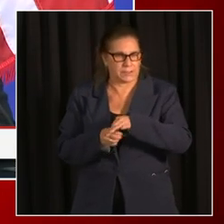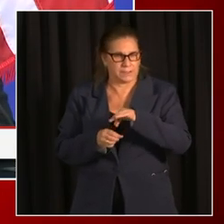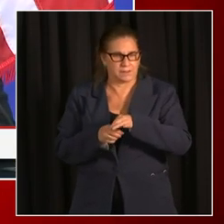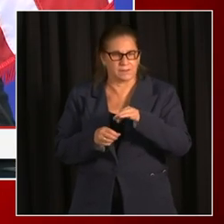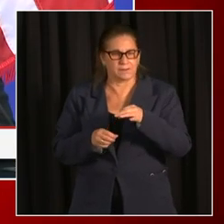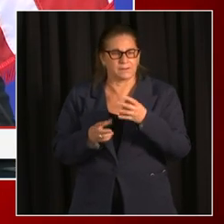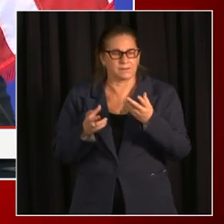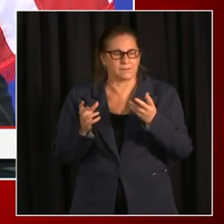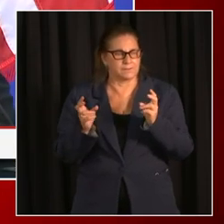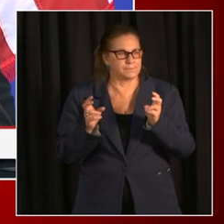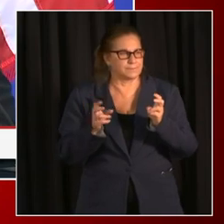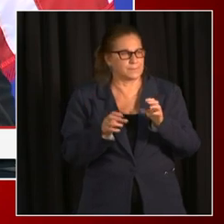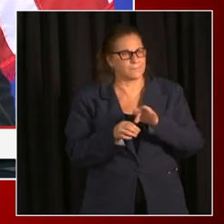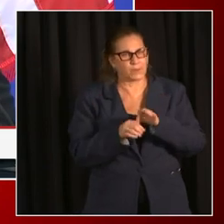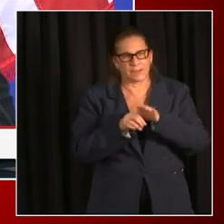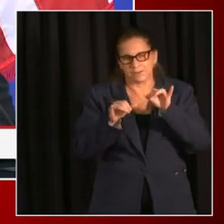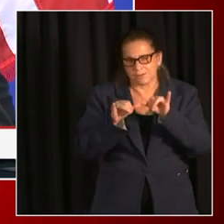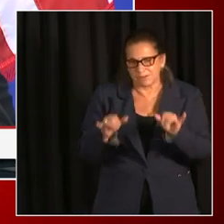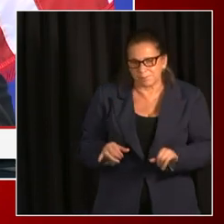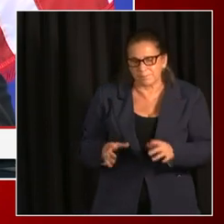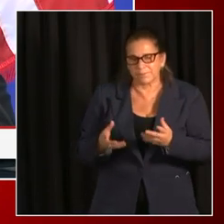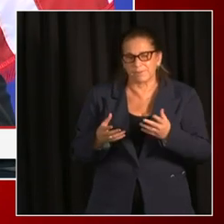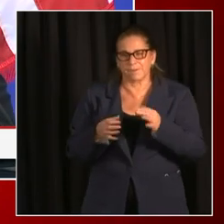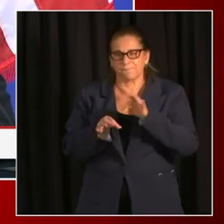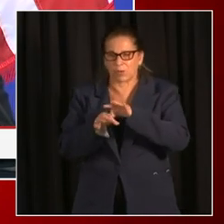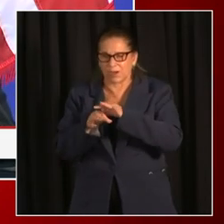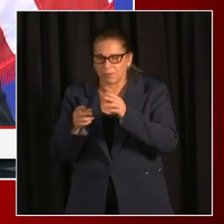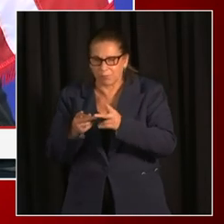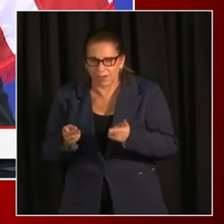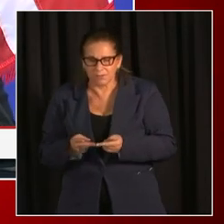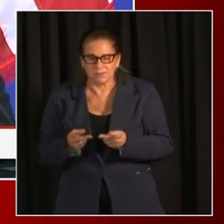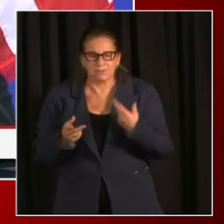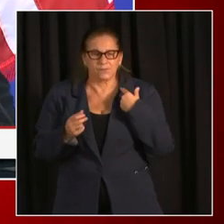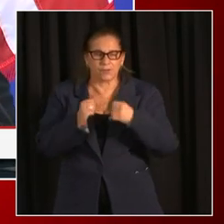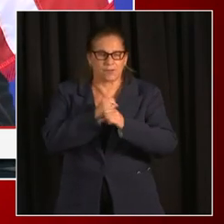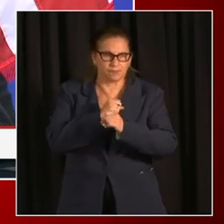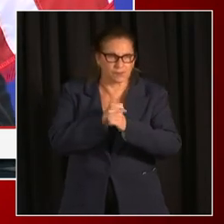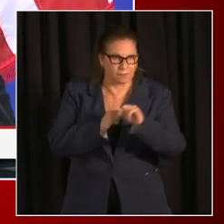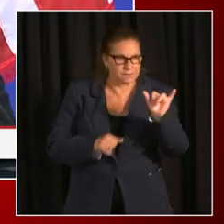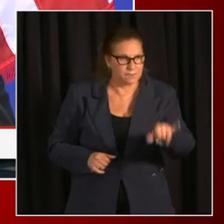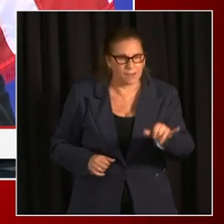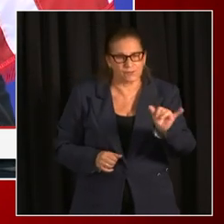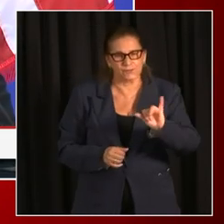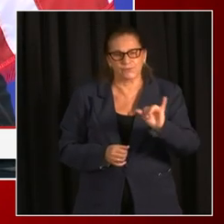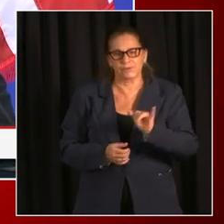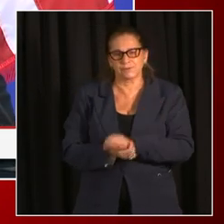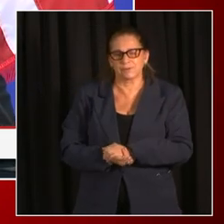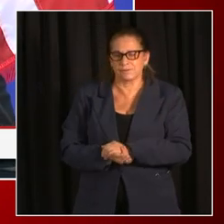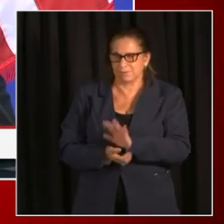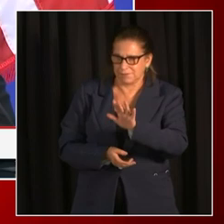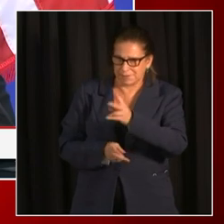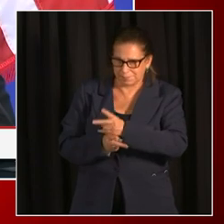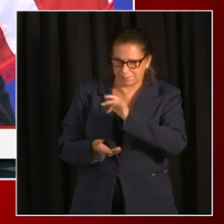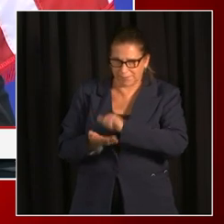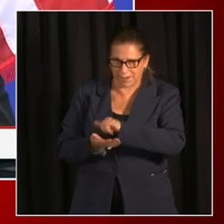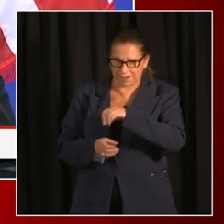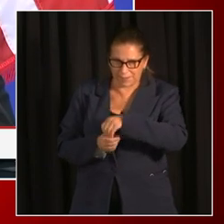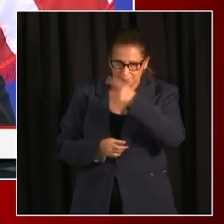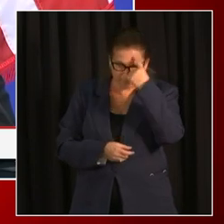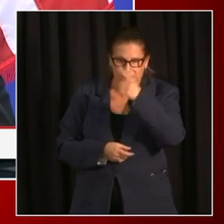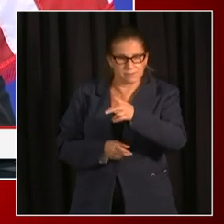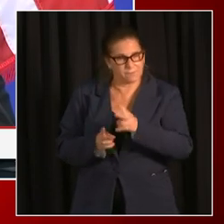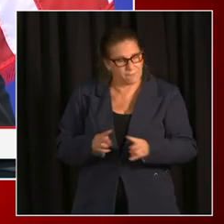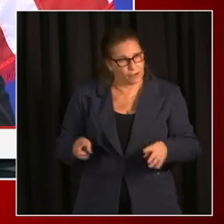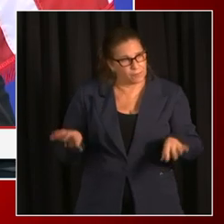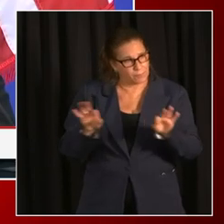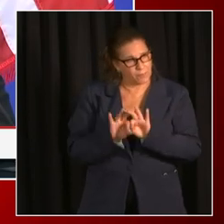make sure that we have fully advertised what happens. Now, keep in mind, and this is an